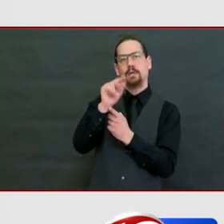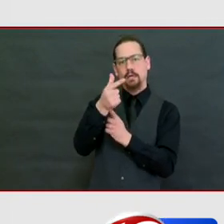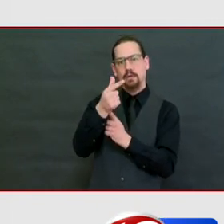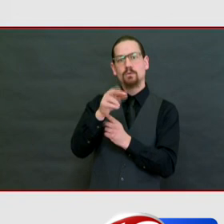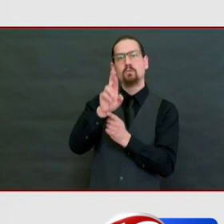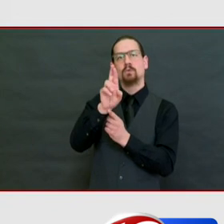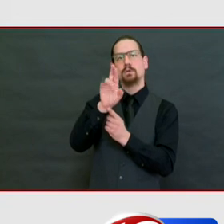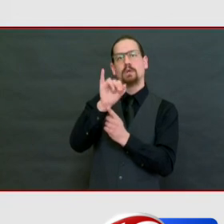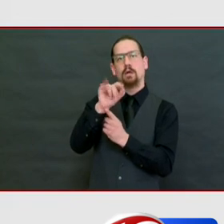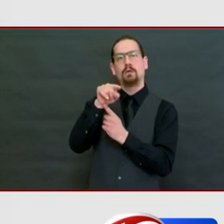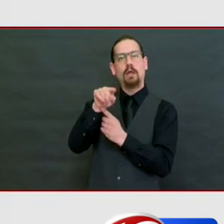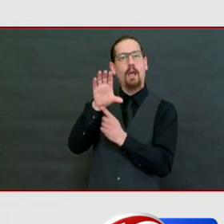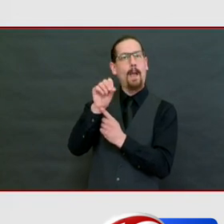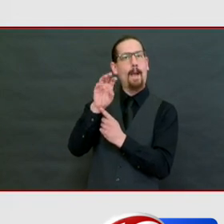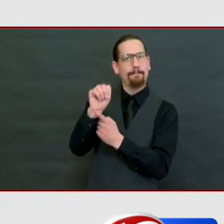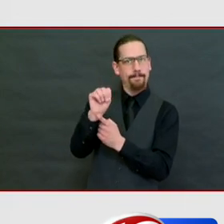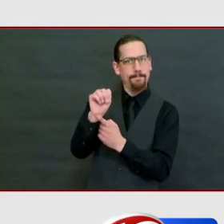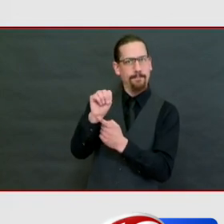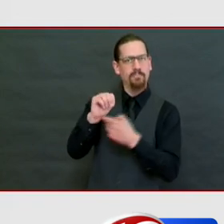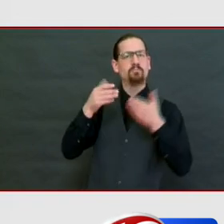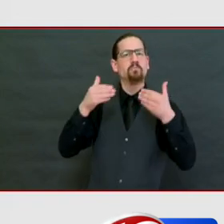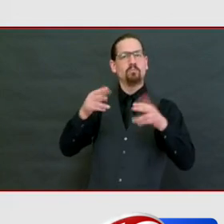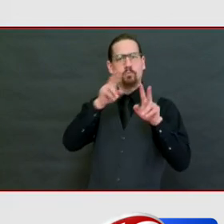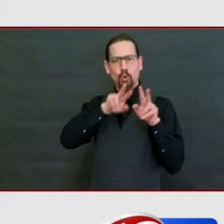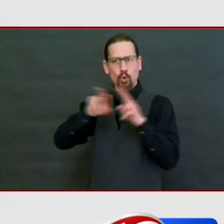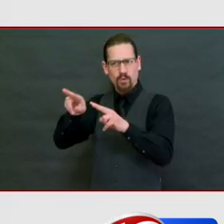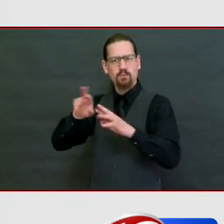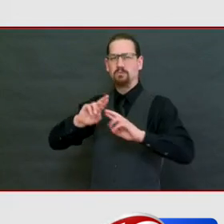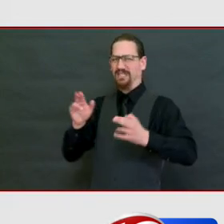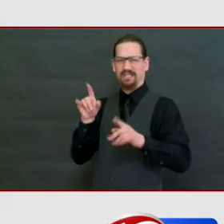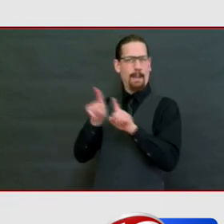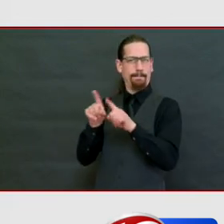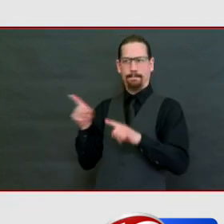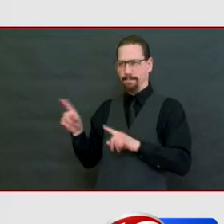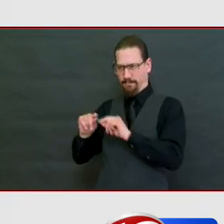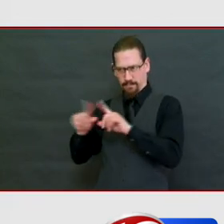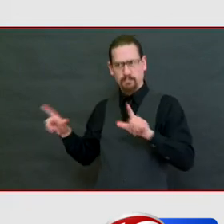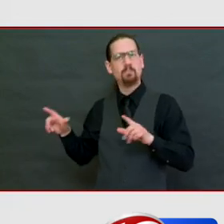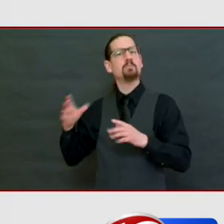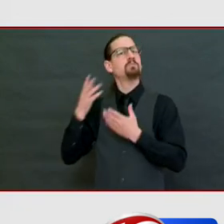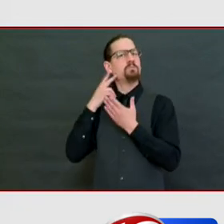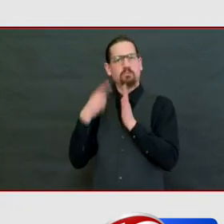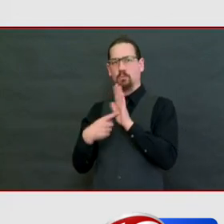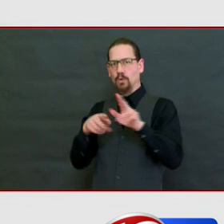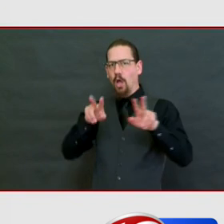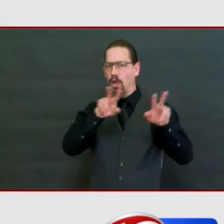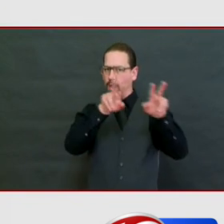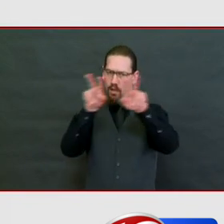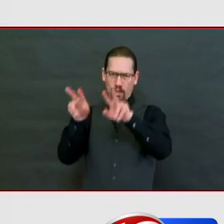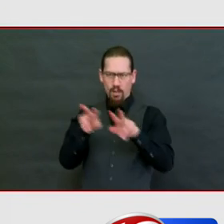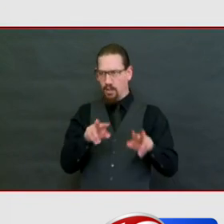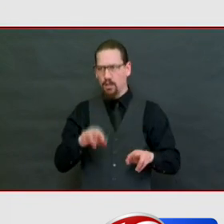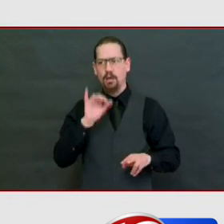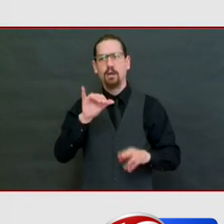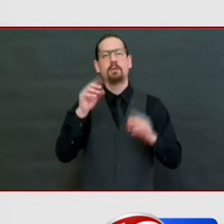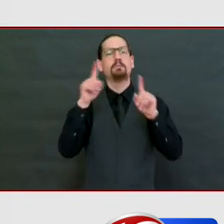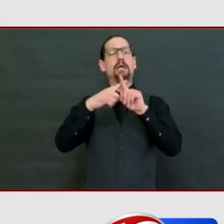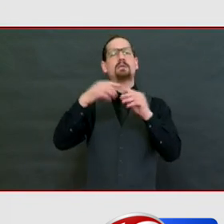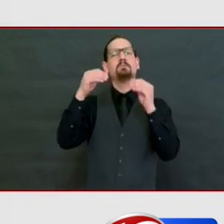industry guidelines, it will be at reopeningri.com. We're going to add to